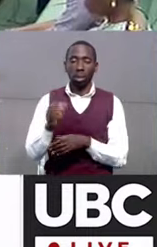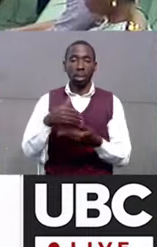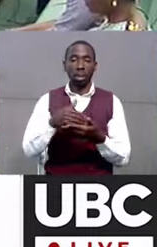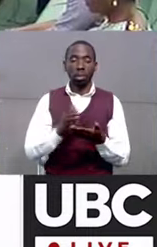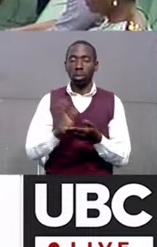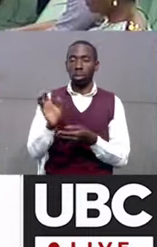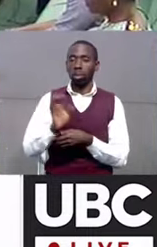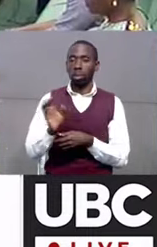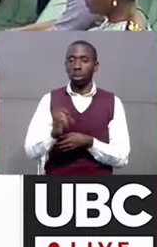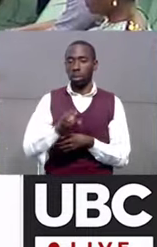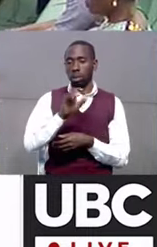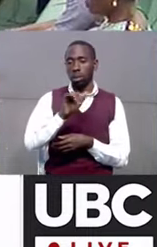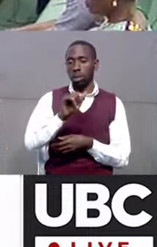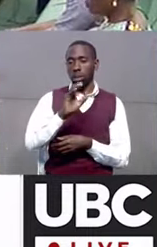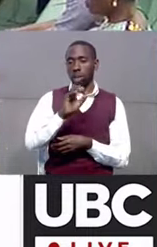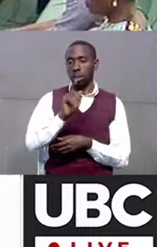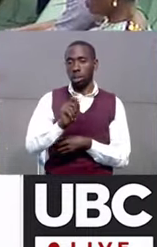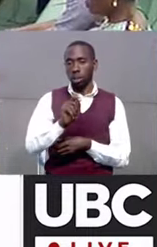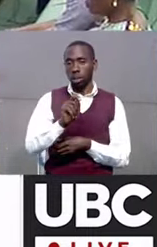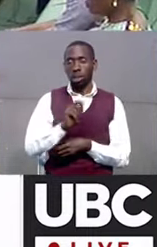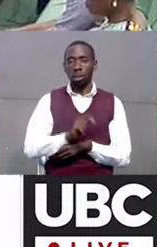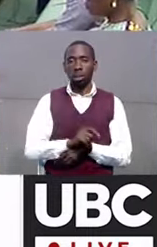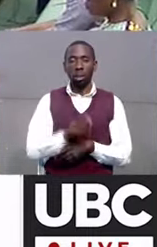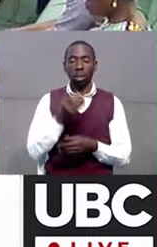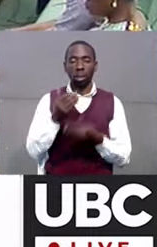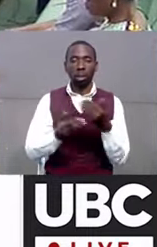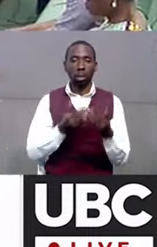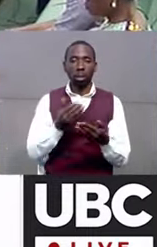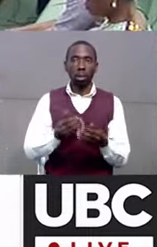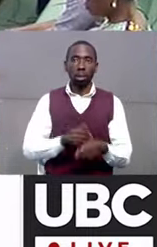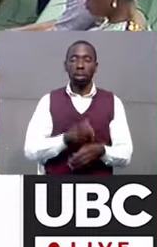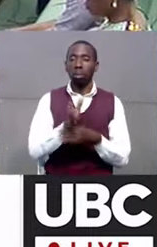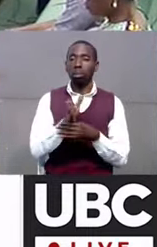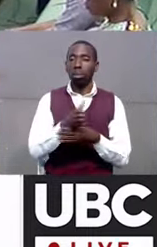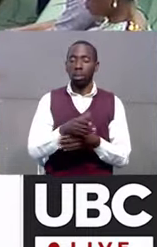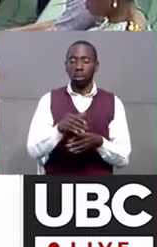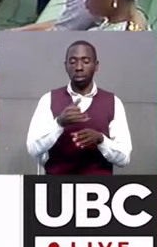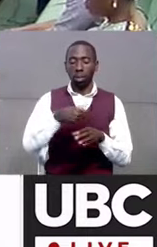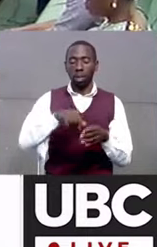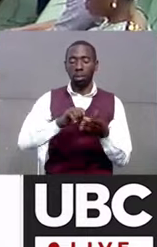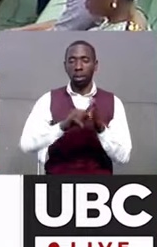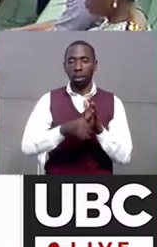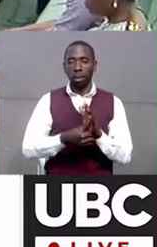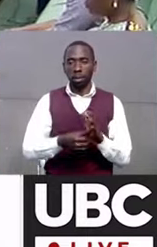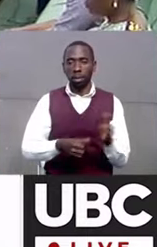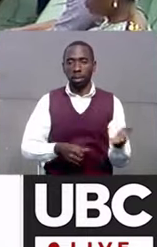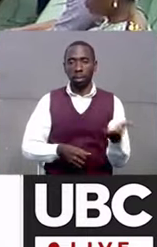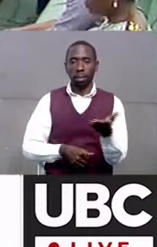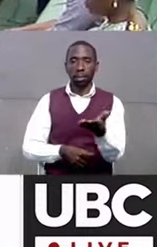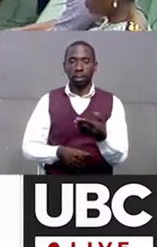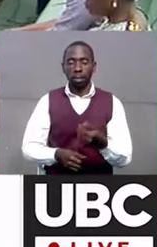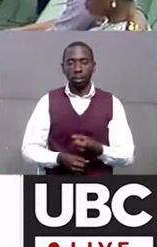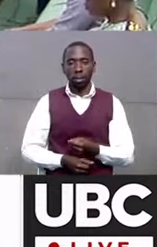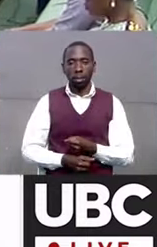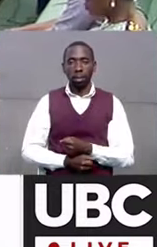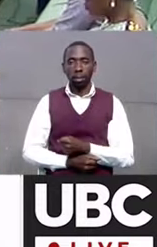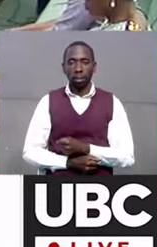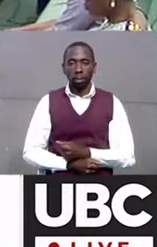of ICT. Thank you. The Ministry of Internal Affairs. Internal